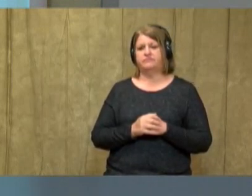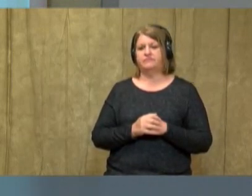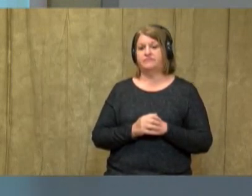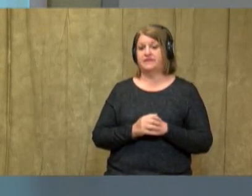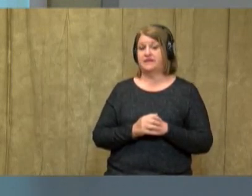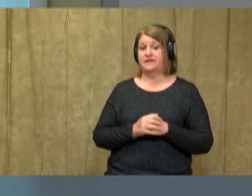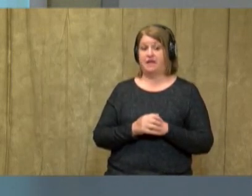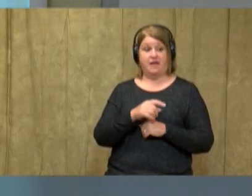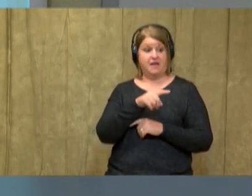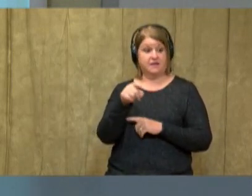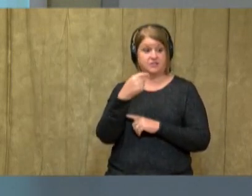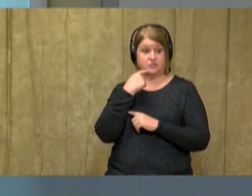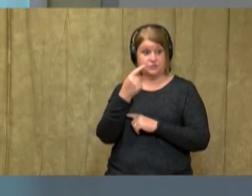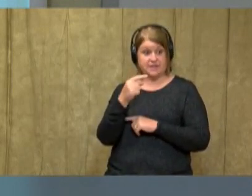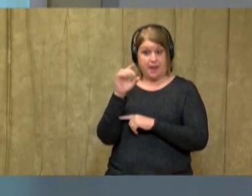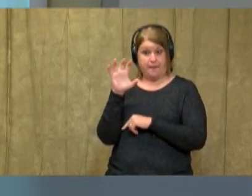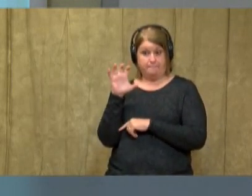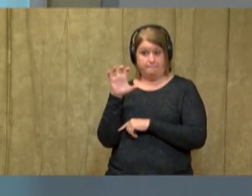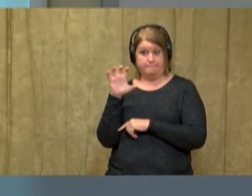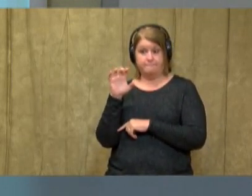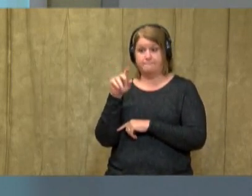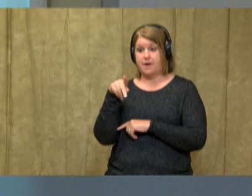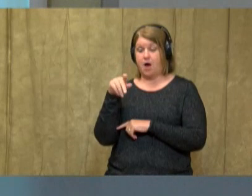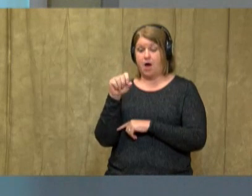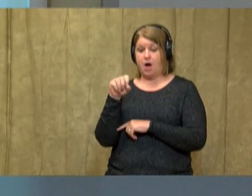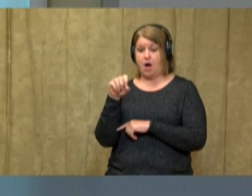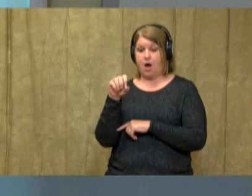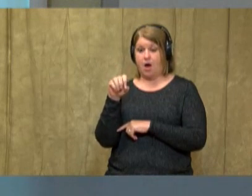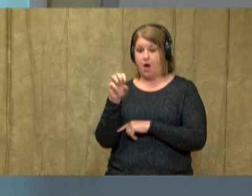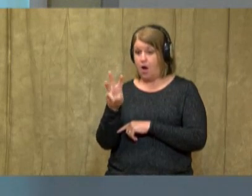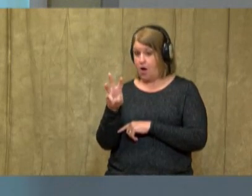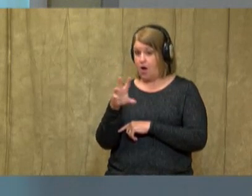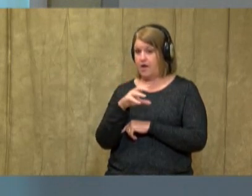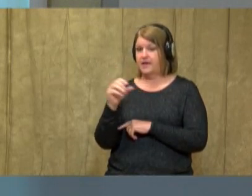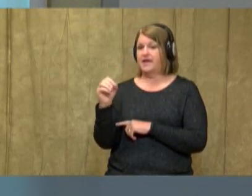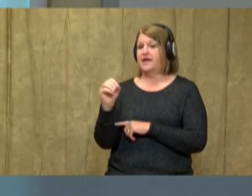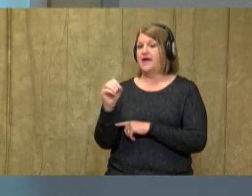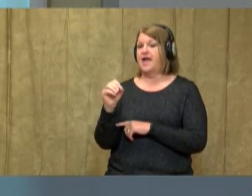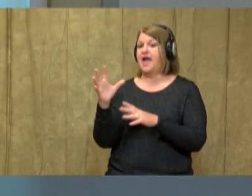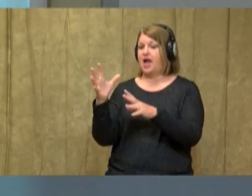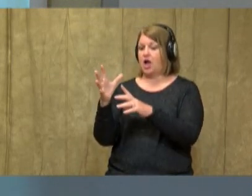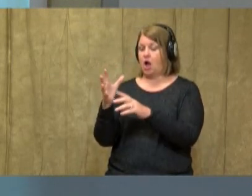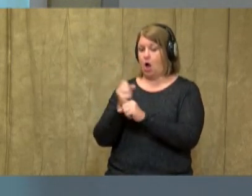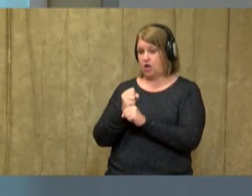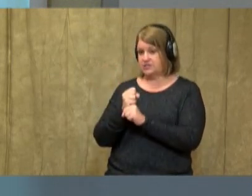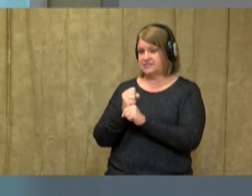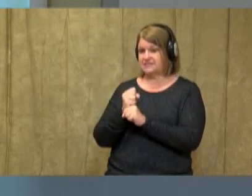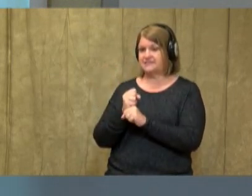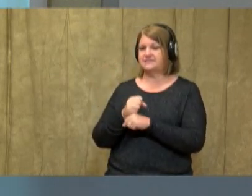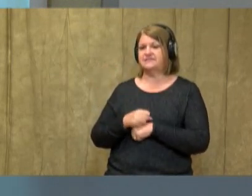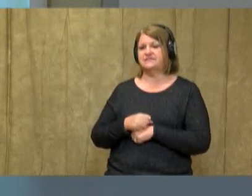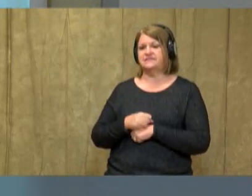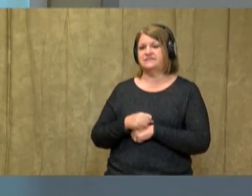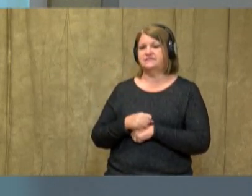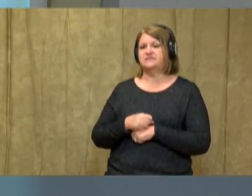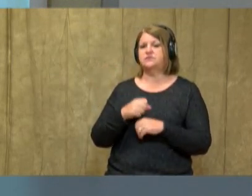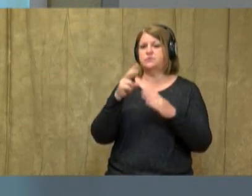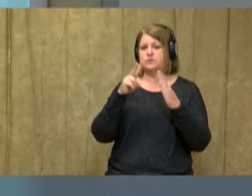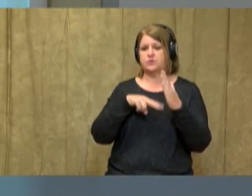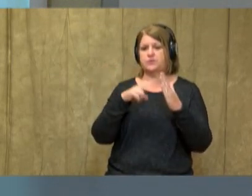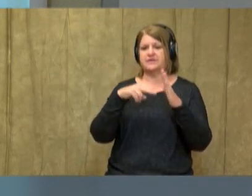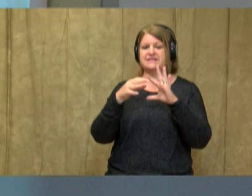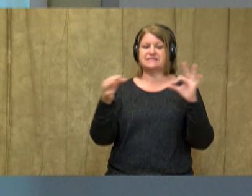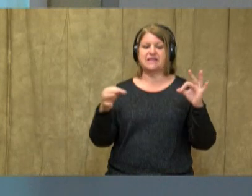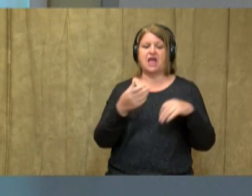Did you say paw and caught? Good job. Let's read the sentence with ah.